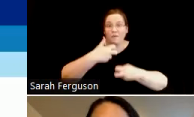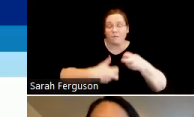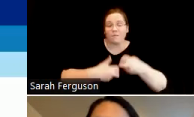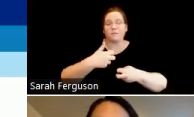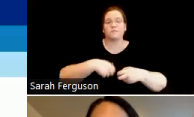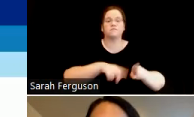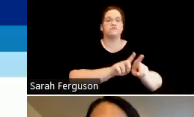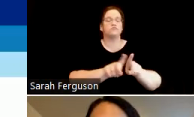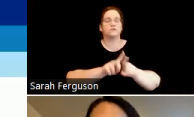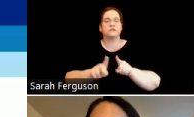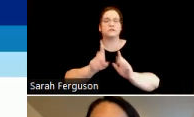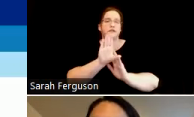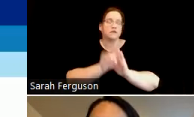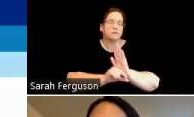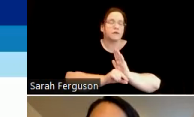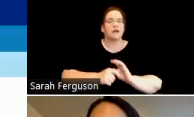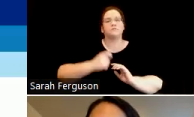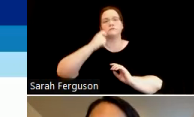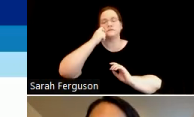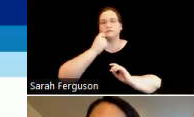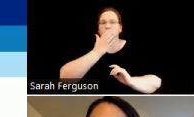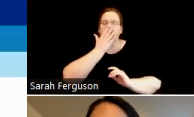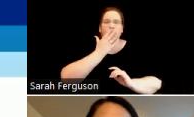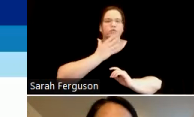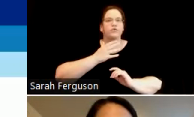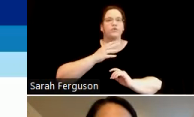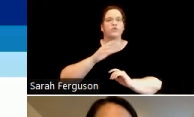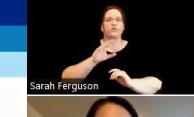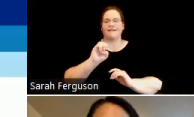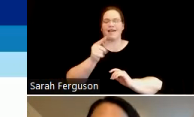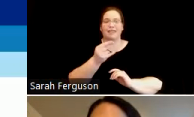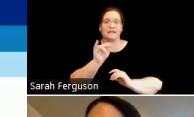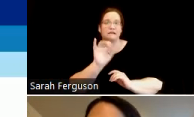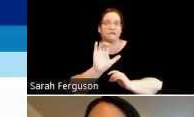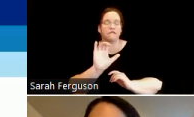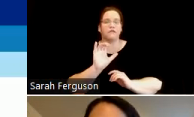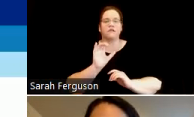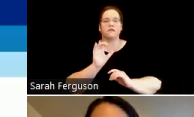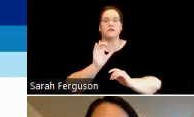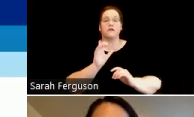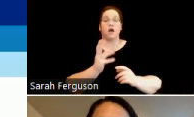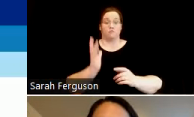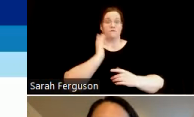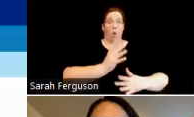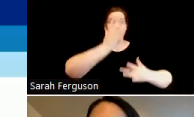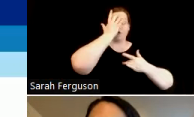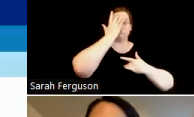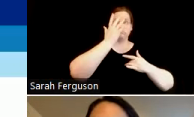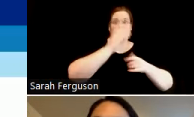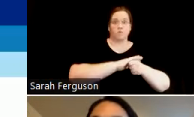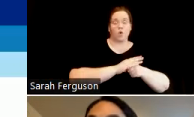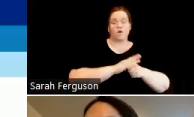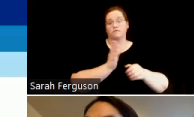different ethnicities, kids of who've had prior COVID infections, kids who have not had prior COVID infections. So they